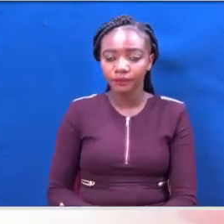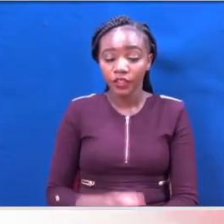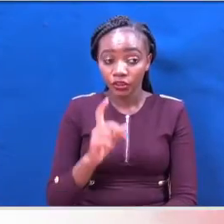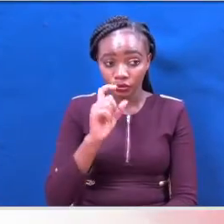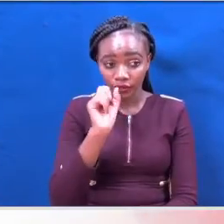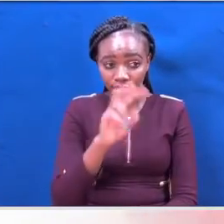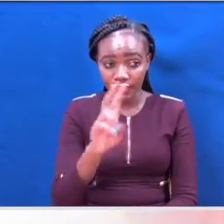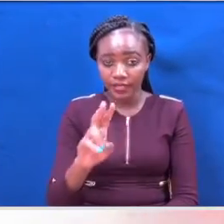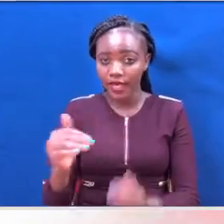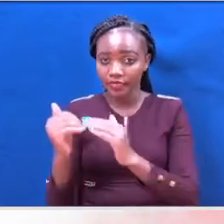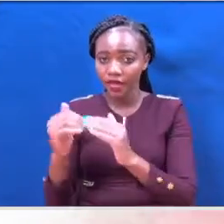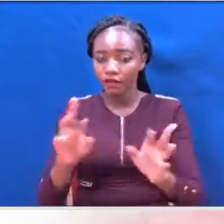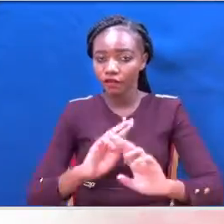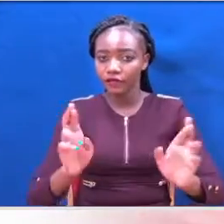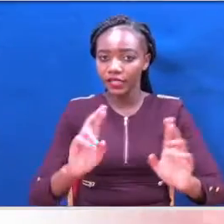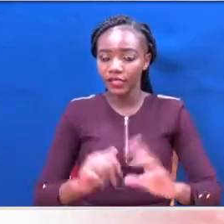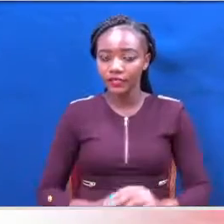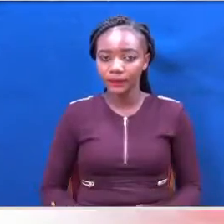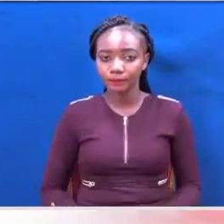of preparedness.